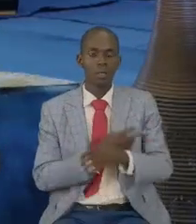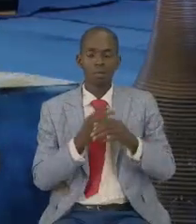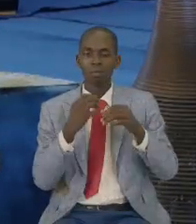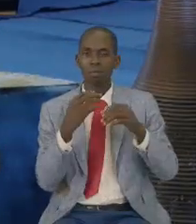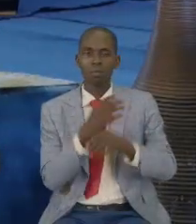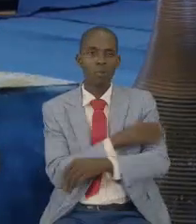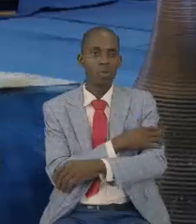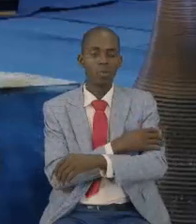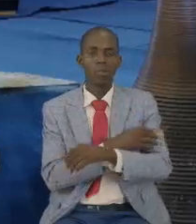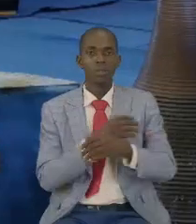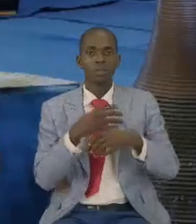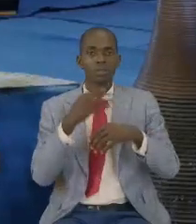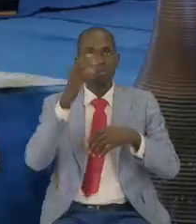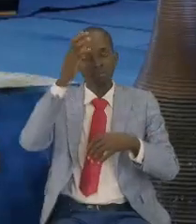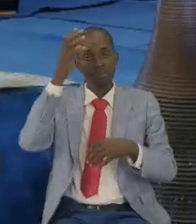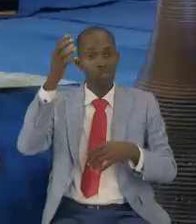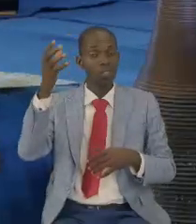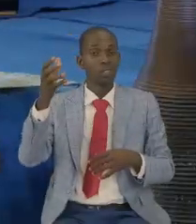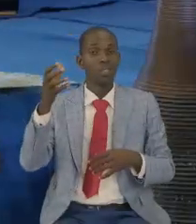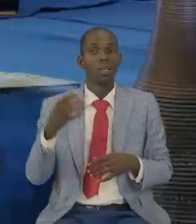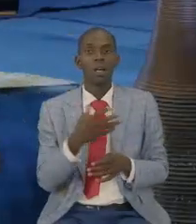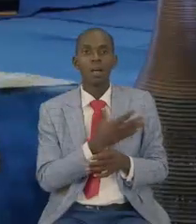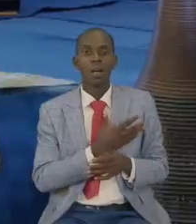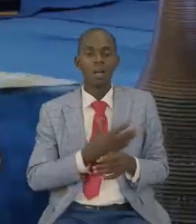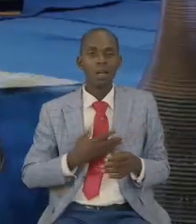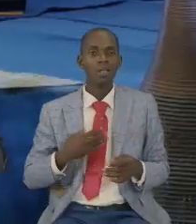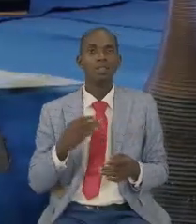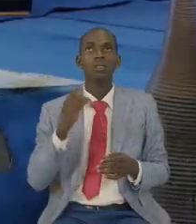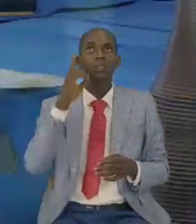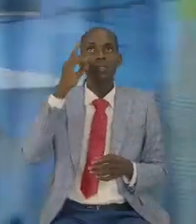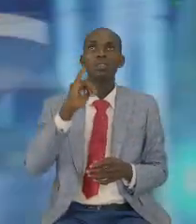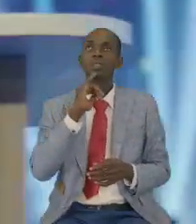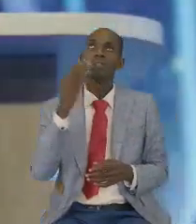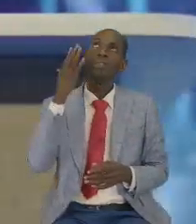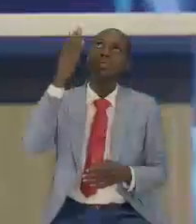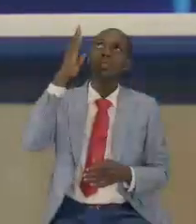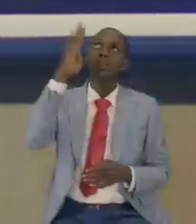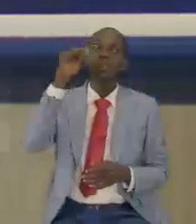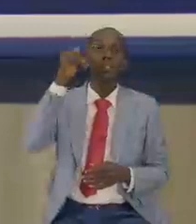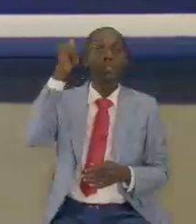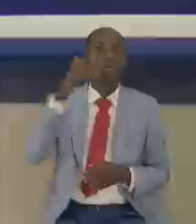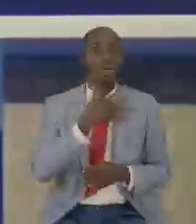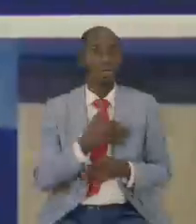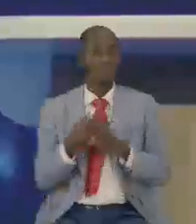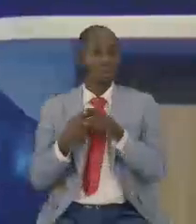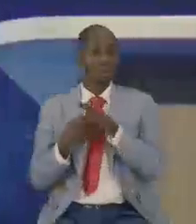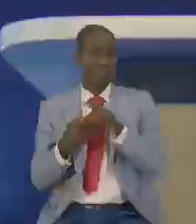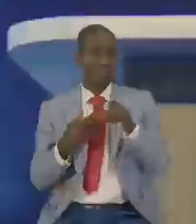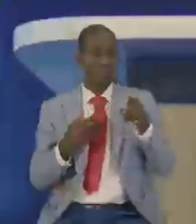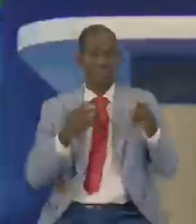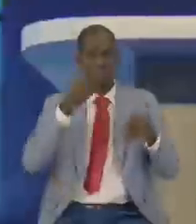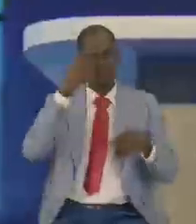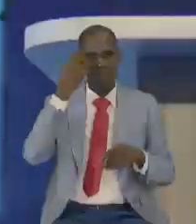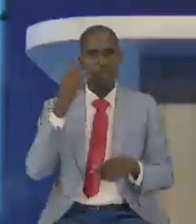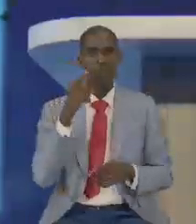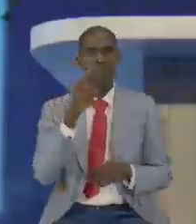it's all there by himself, and you, because you are being a sinner, all have